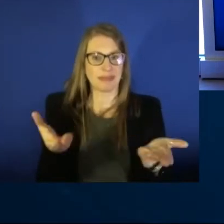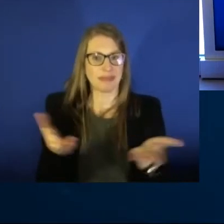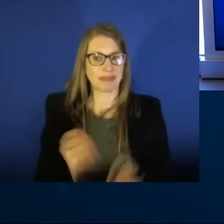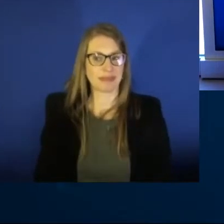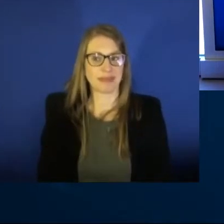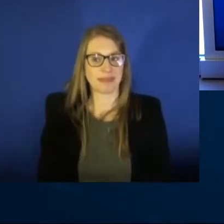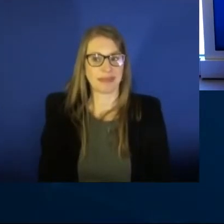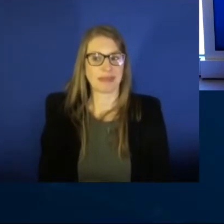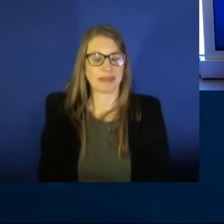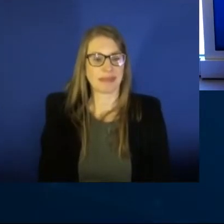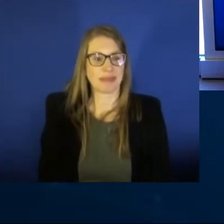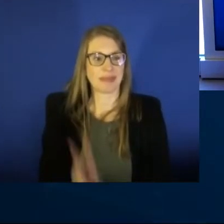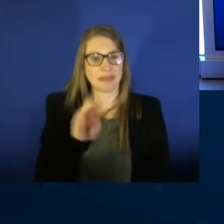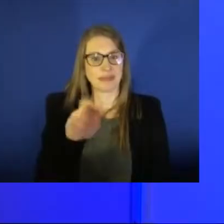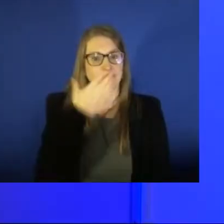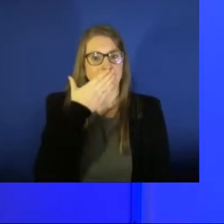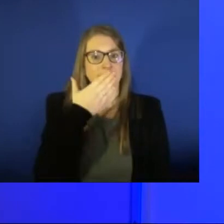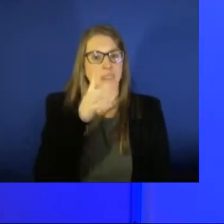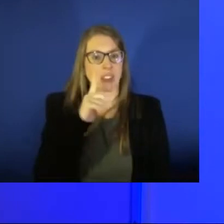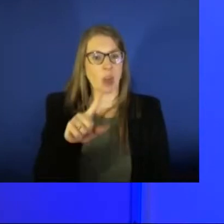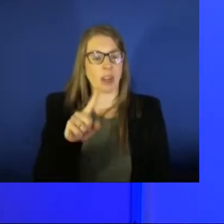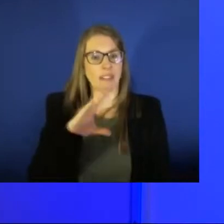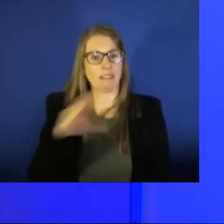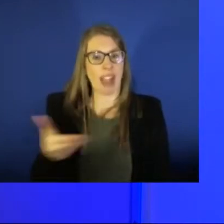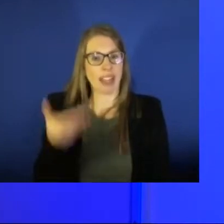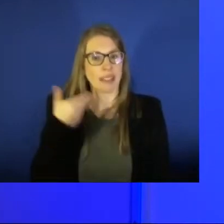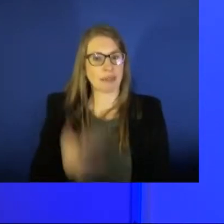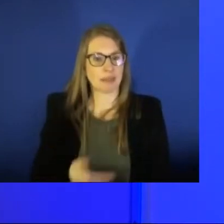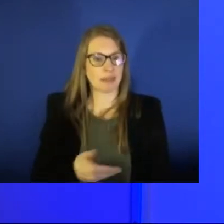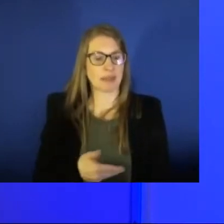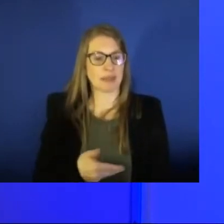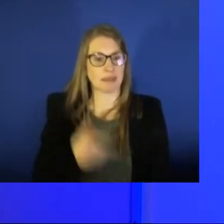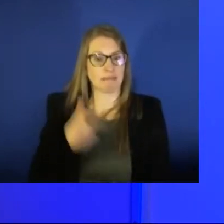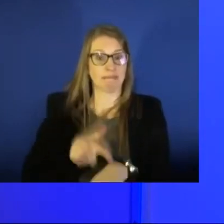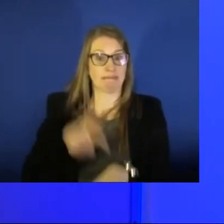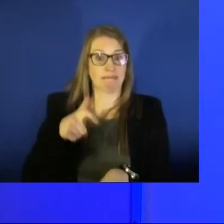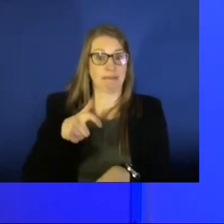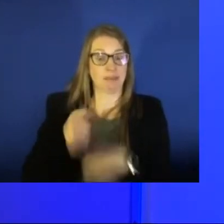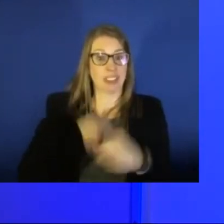Well, thank you for inviting me. I think it's the time of year to discuss these issues.